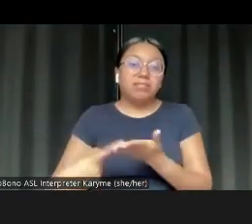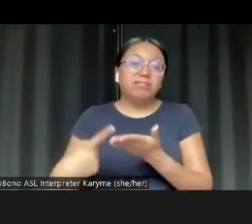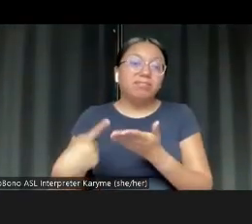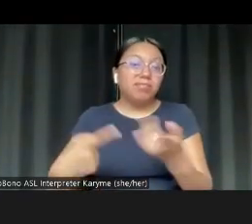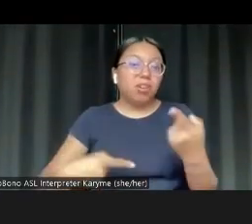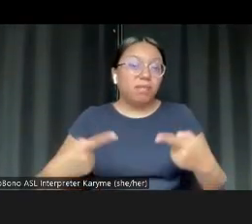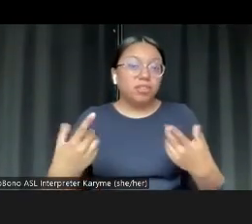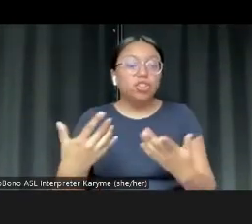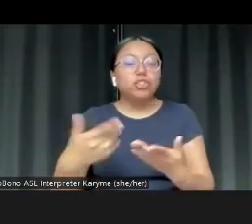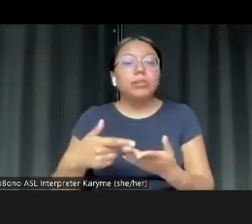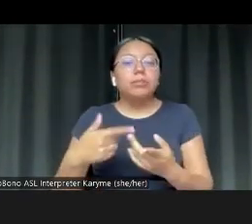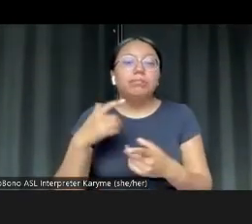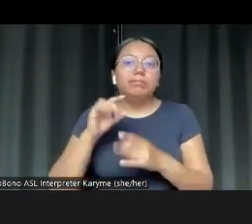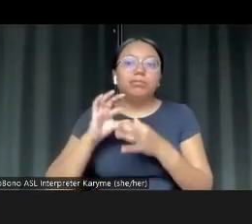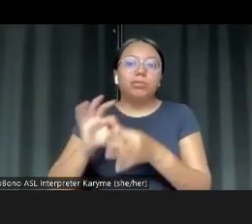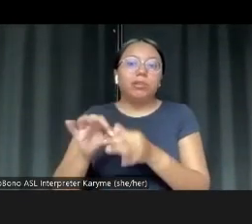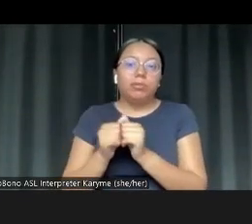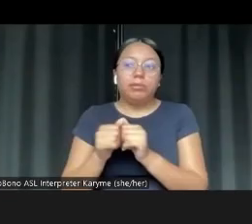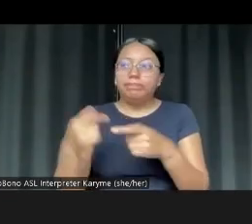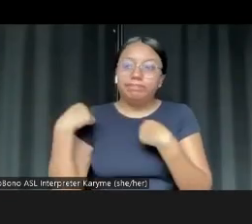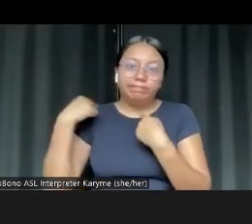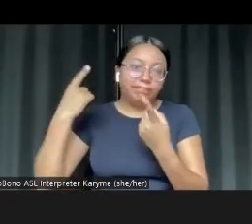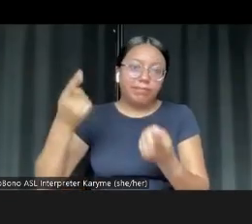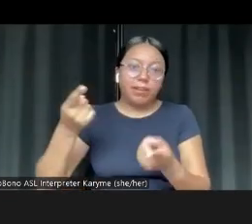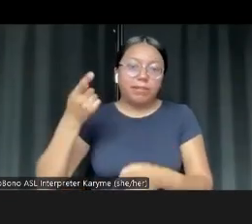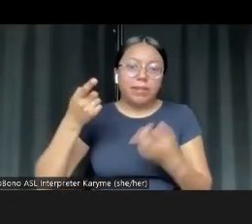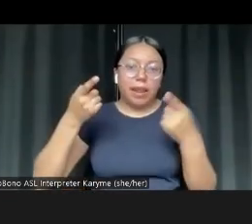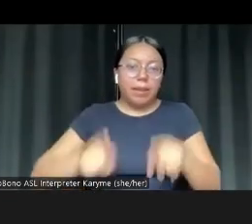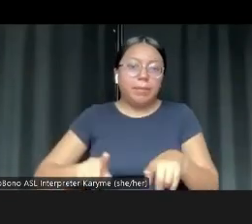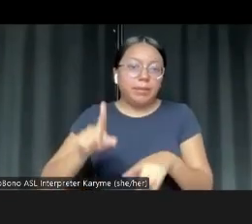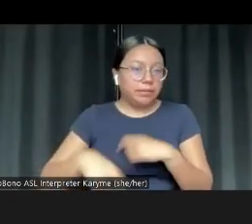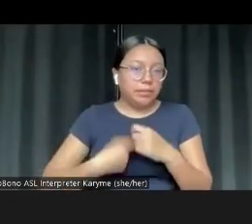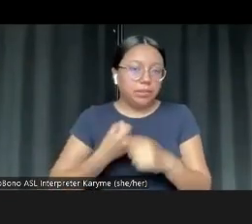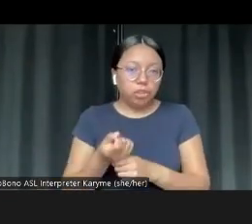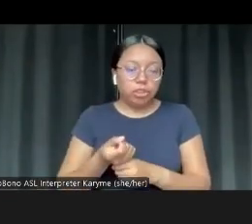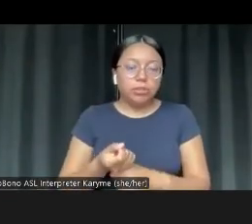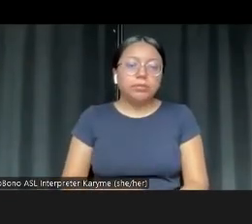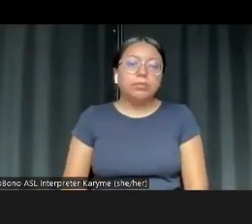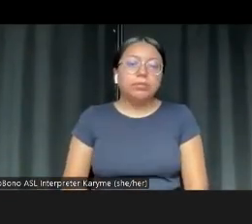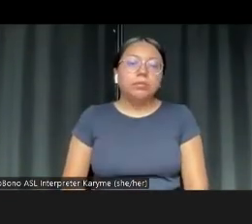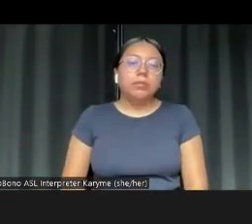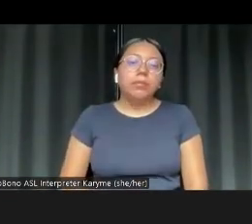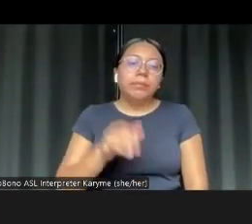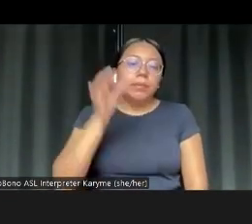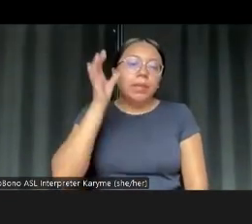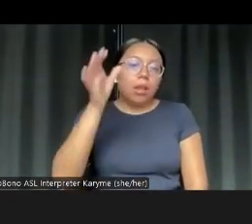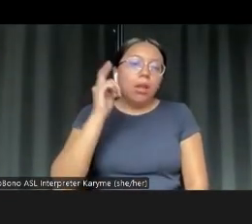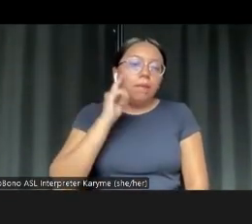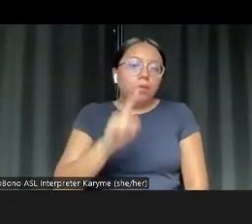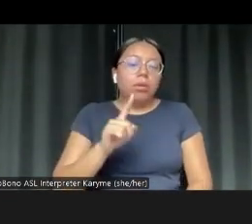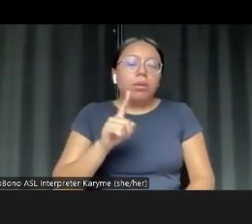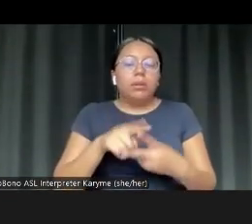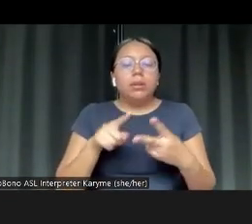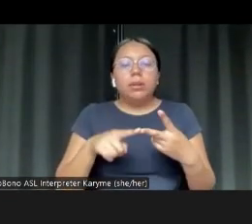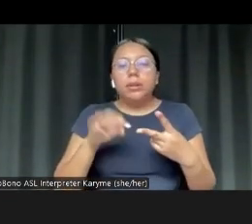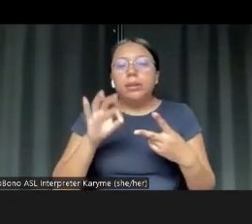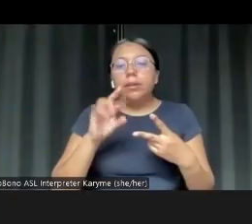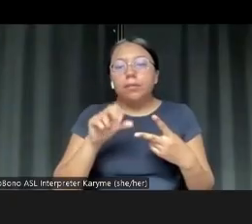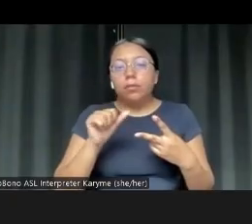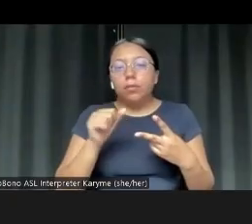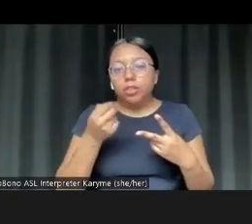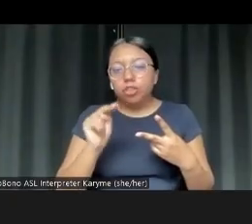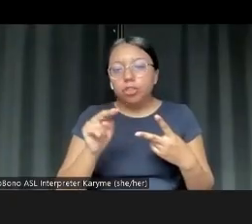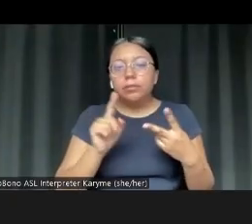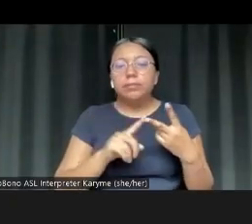for nearly a century. In some ways, the concepts of access friction and access washing have